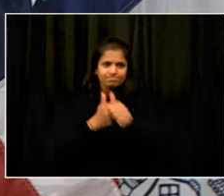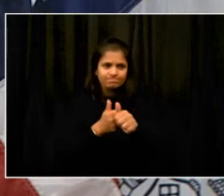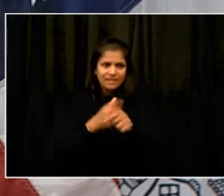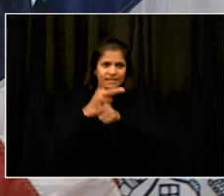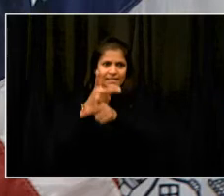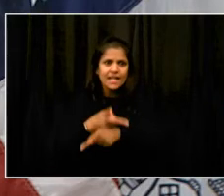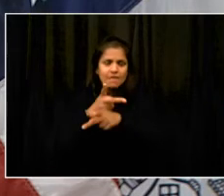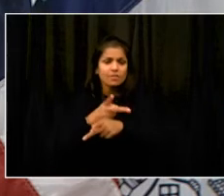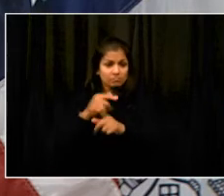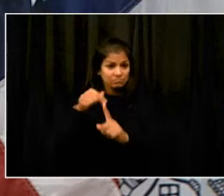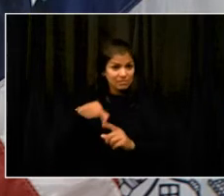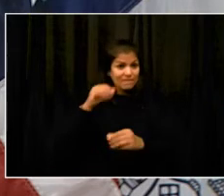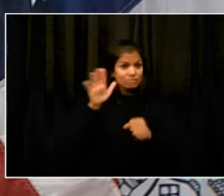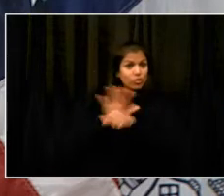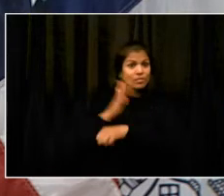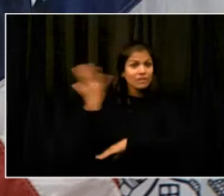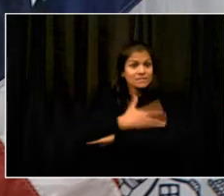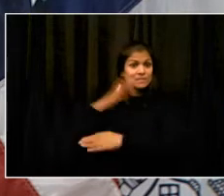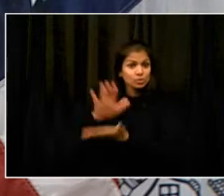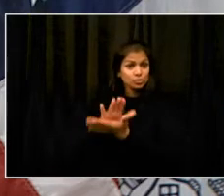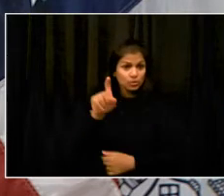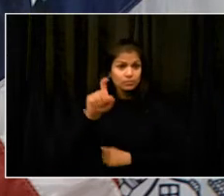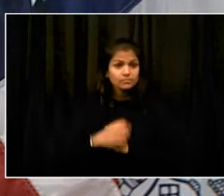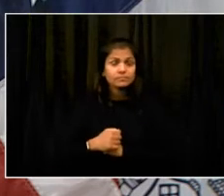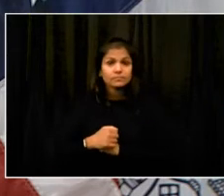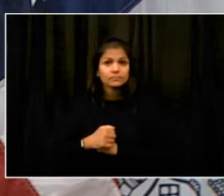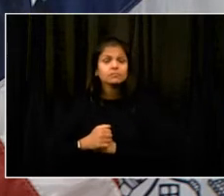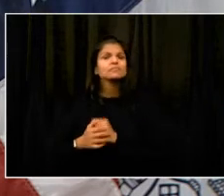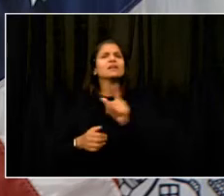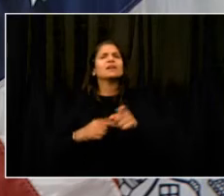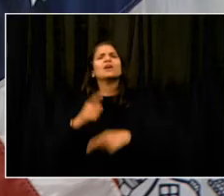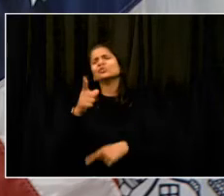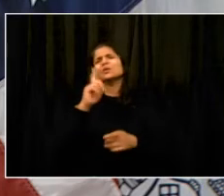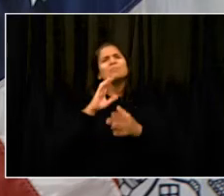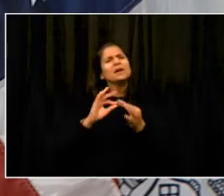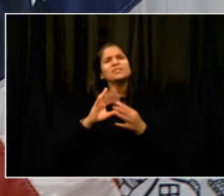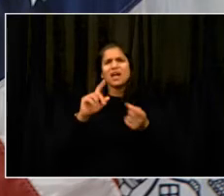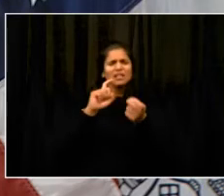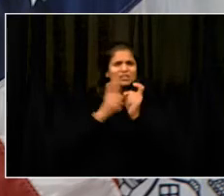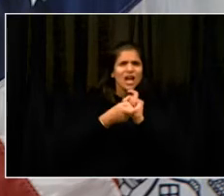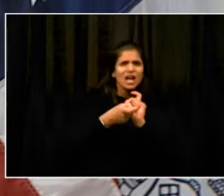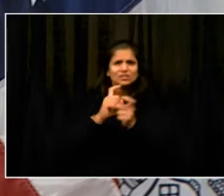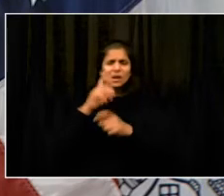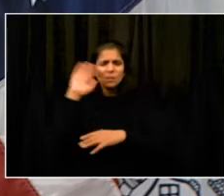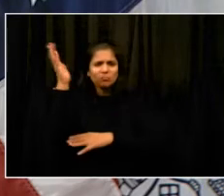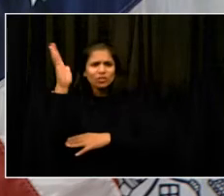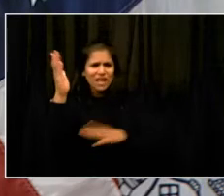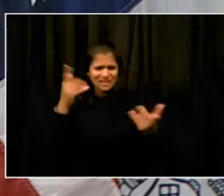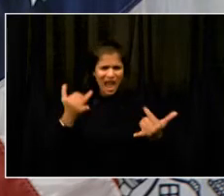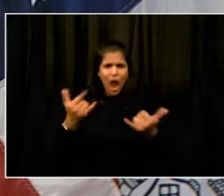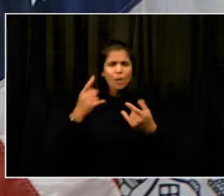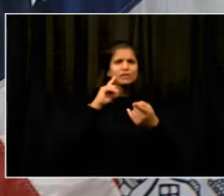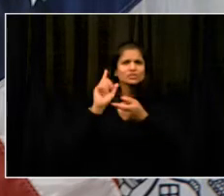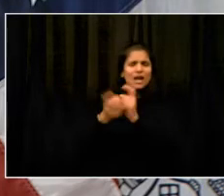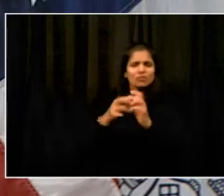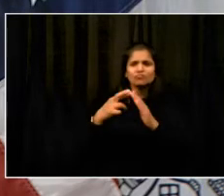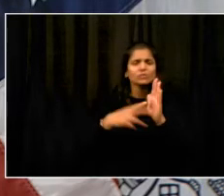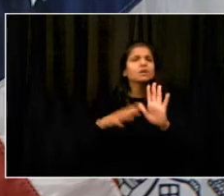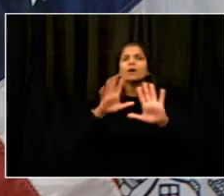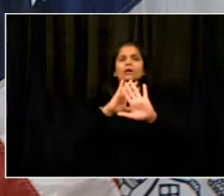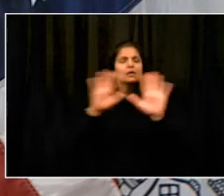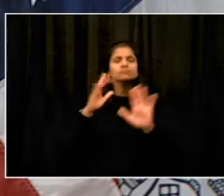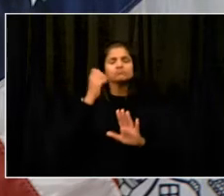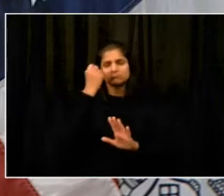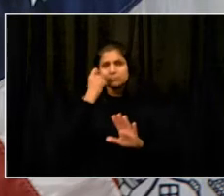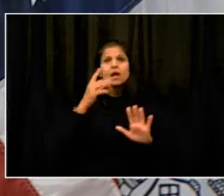I didn't quite understand that, if you could expand on it. Yeah, we want to give people a clearer picture, given that the thresholds that we've set are